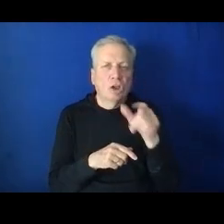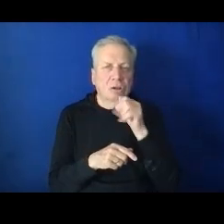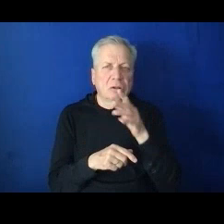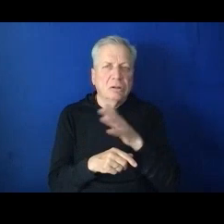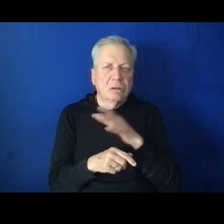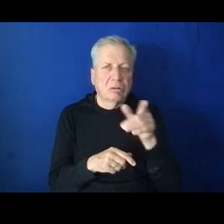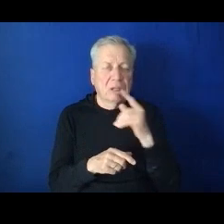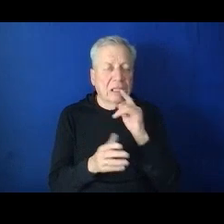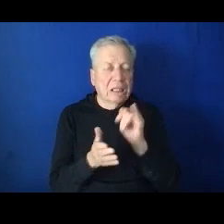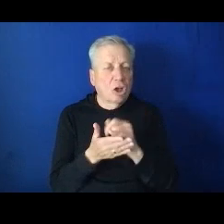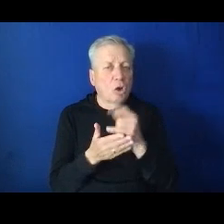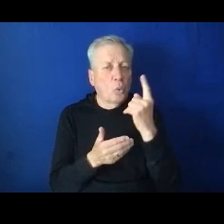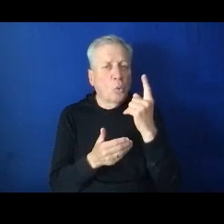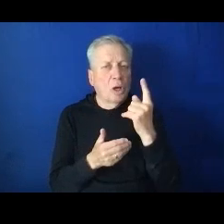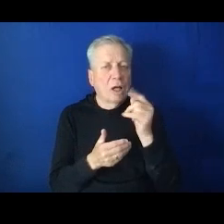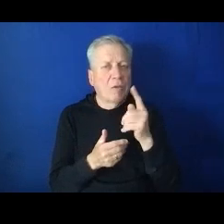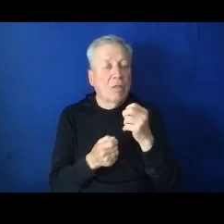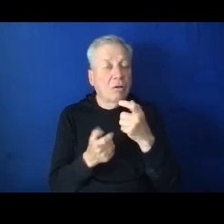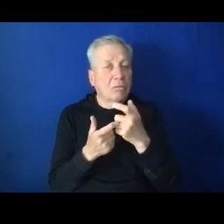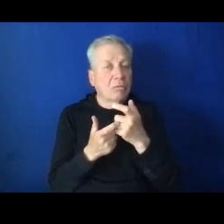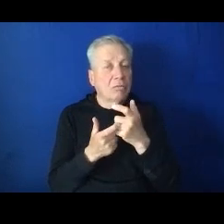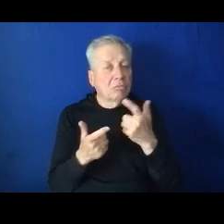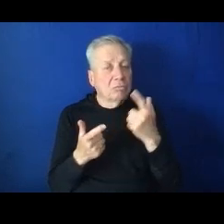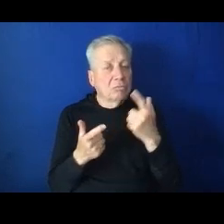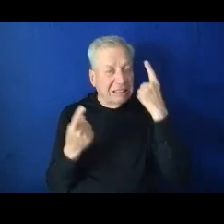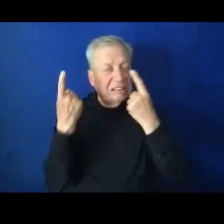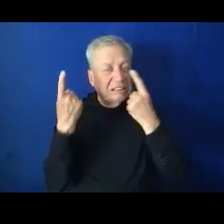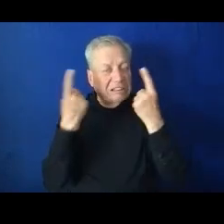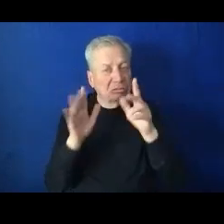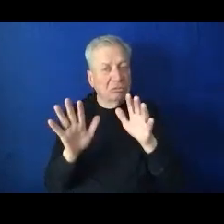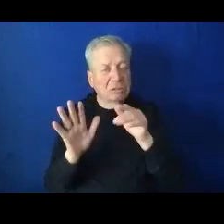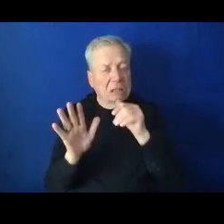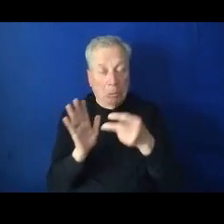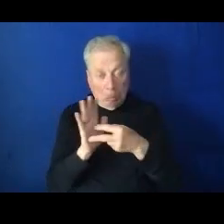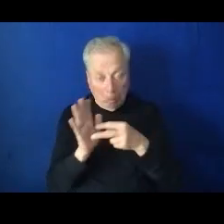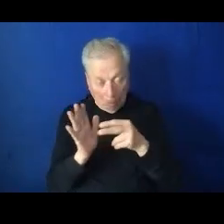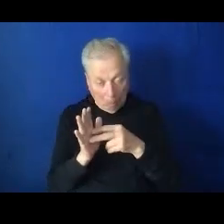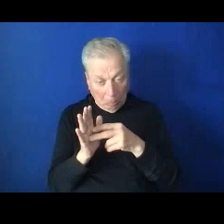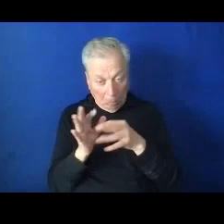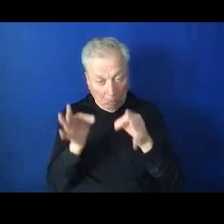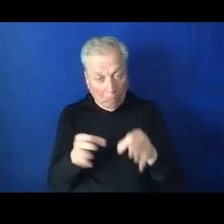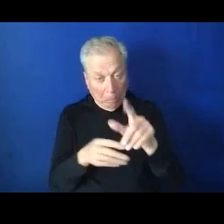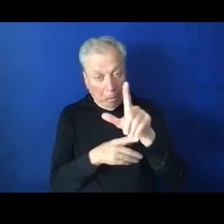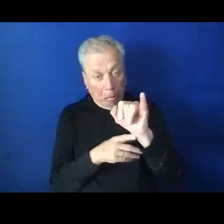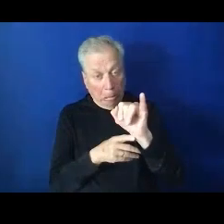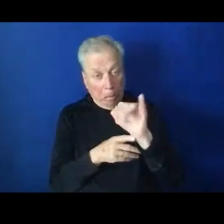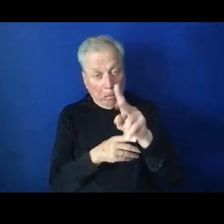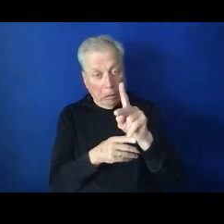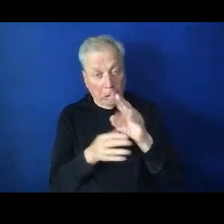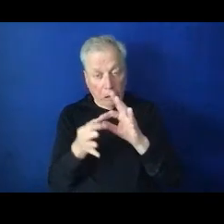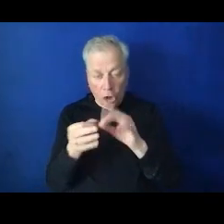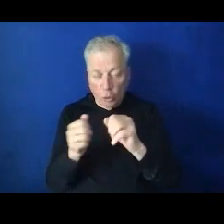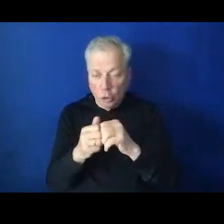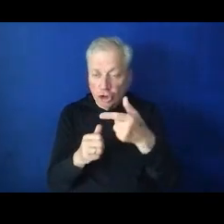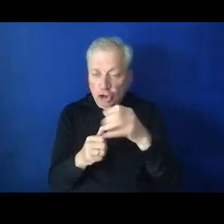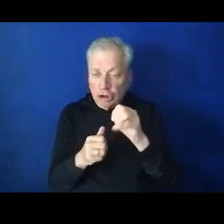that is one of the considerations, and it's not necessarily the link geographically, it's the gene